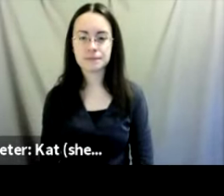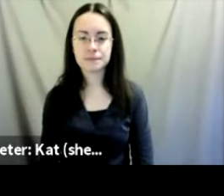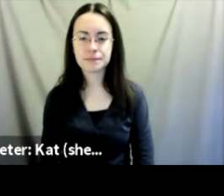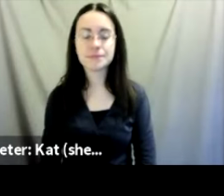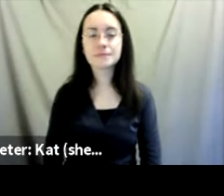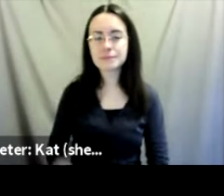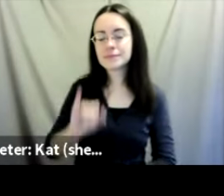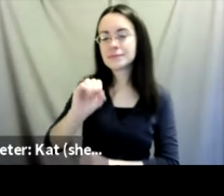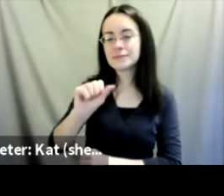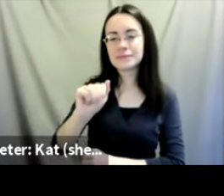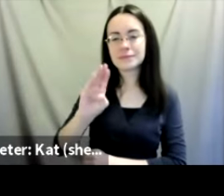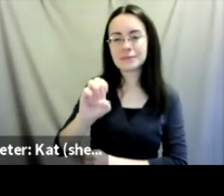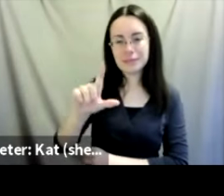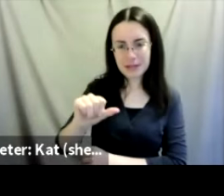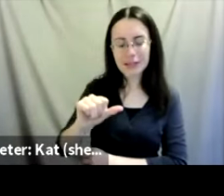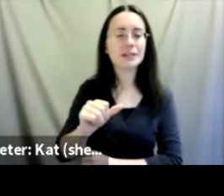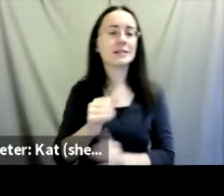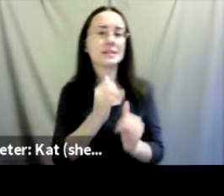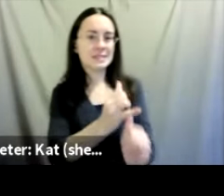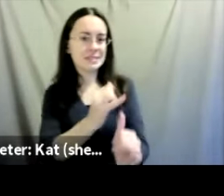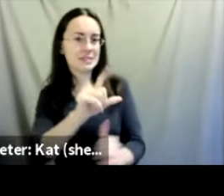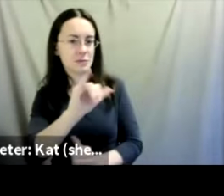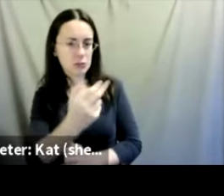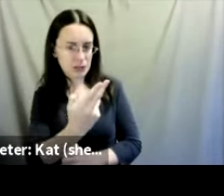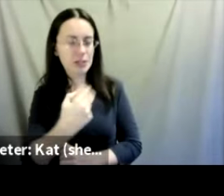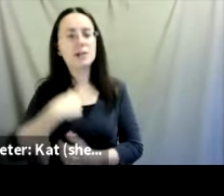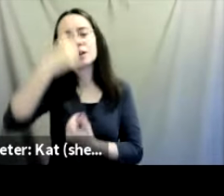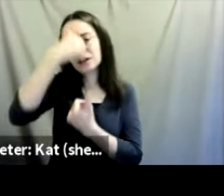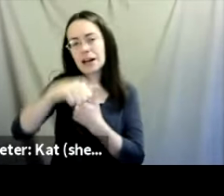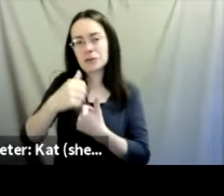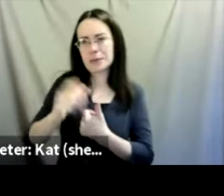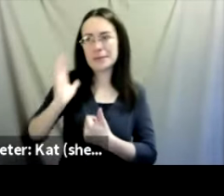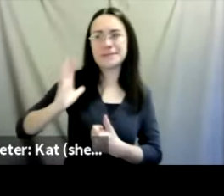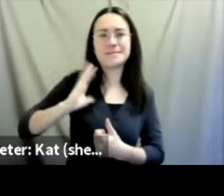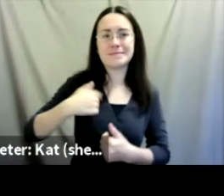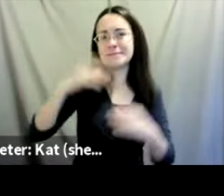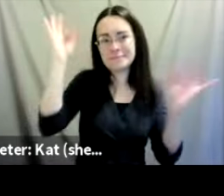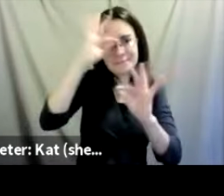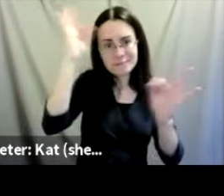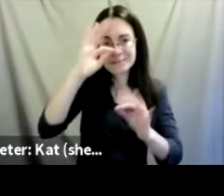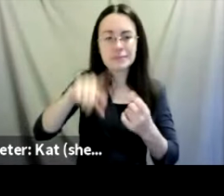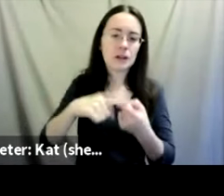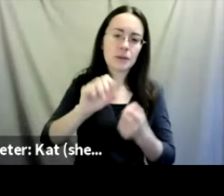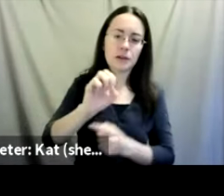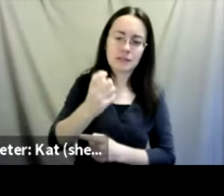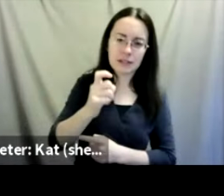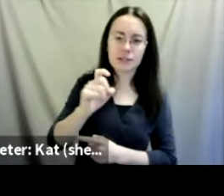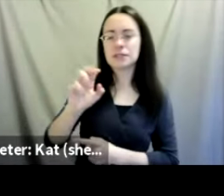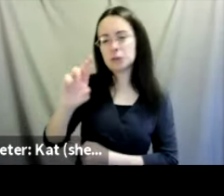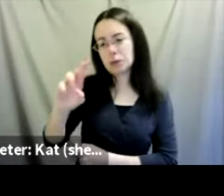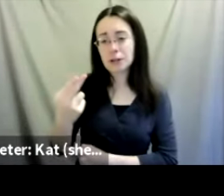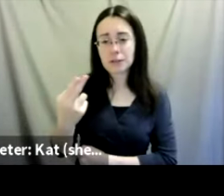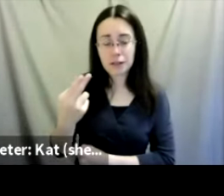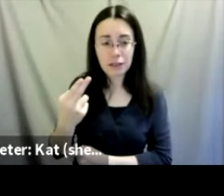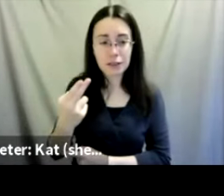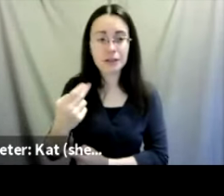Similar to Leah, I also remember being very uneducated on the topic of sexual and reproductive health. And I knew I wanted to change that, not only